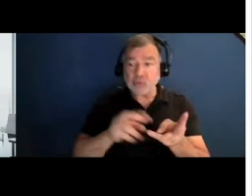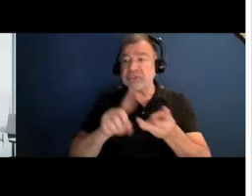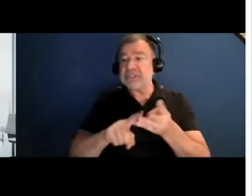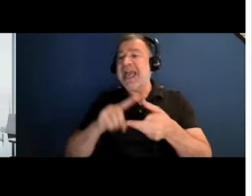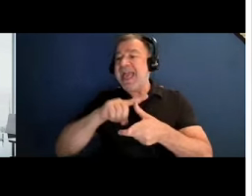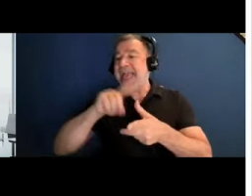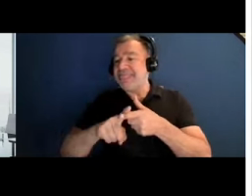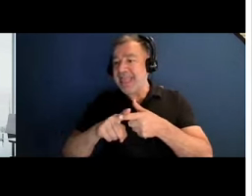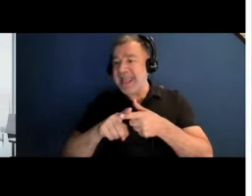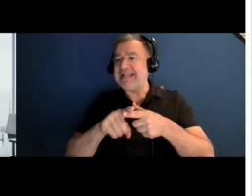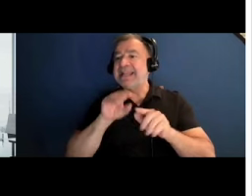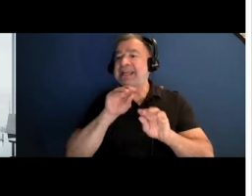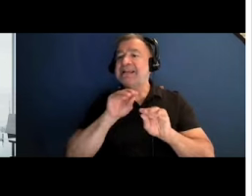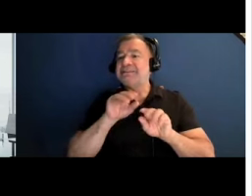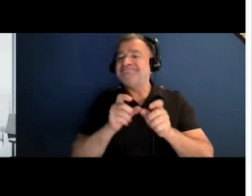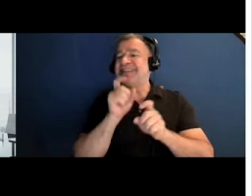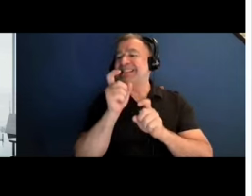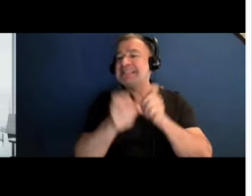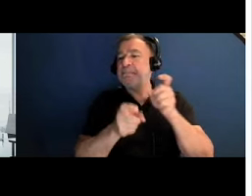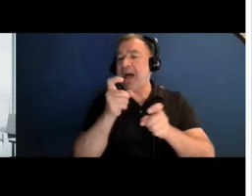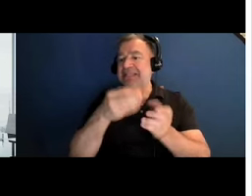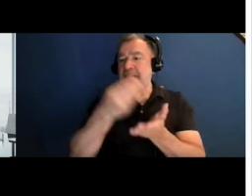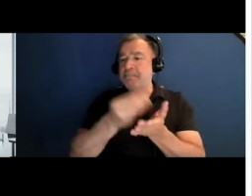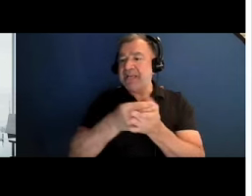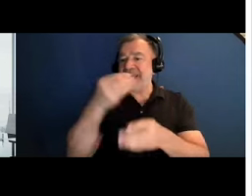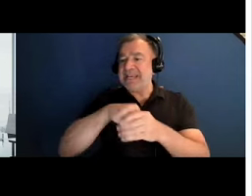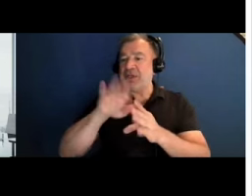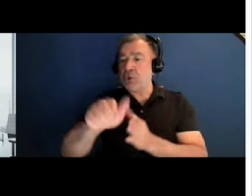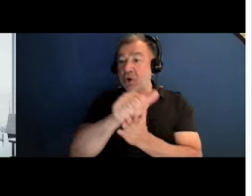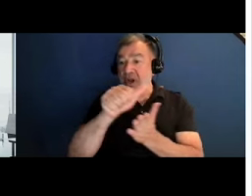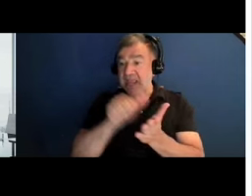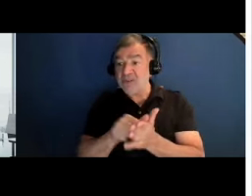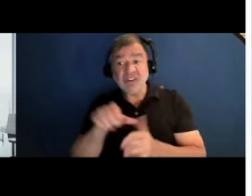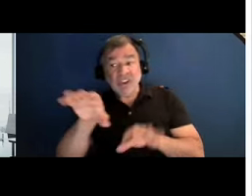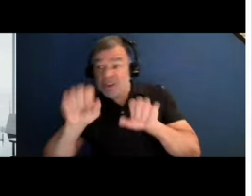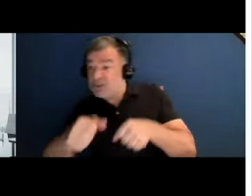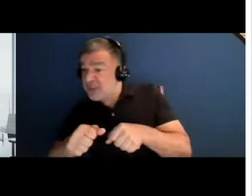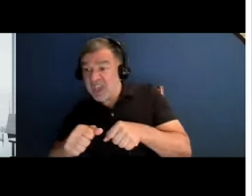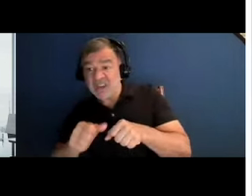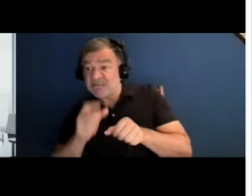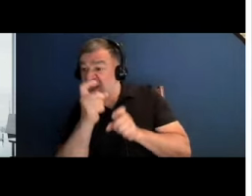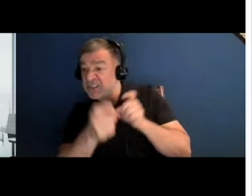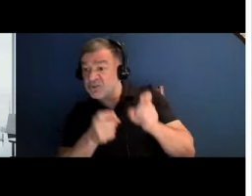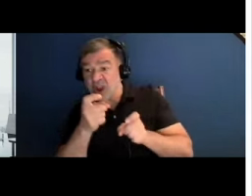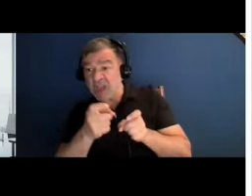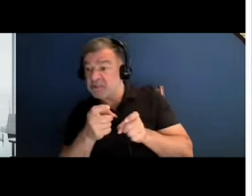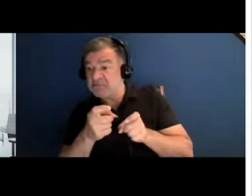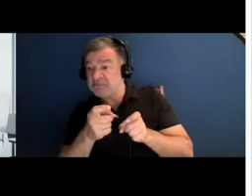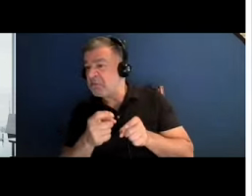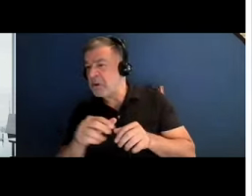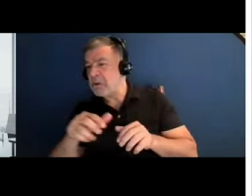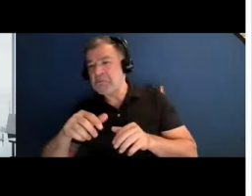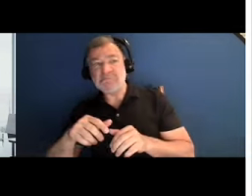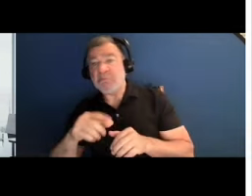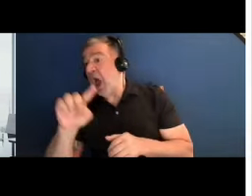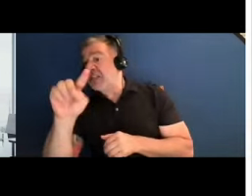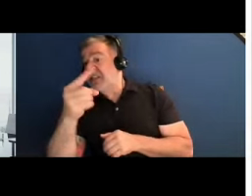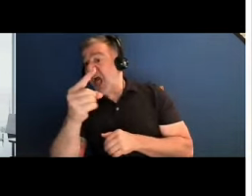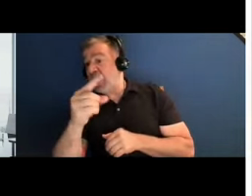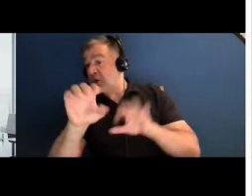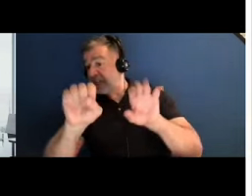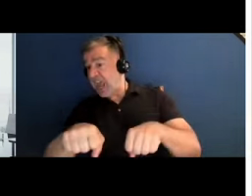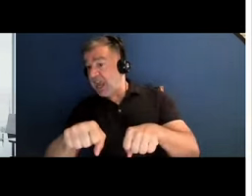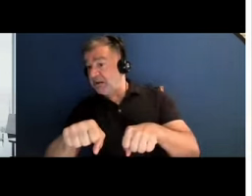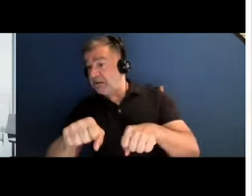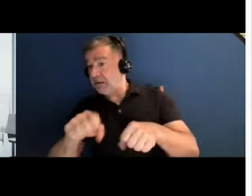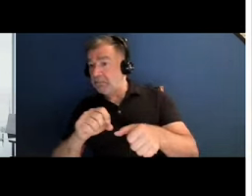So keep in mind, you can contribute for as little as $1. It's great to contribute at the time of enrollment. As you can imagine,